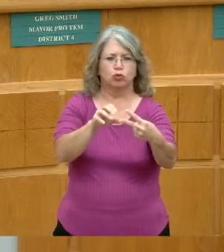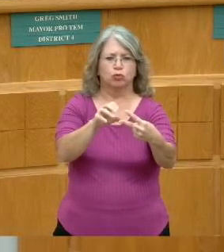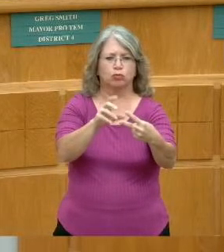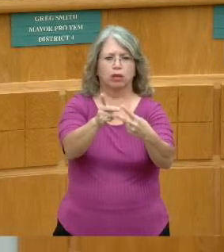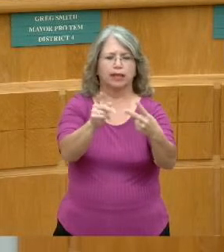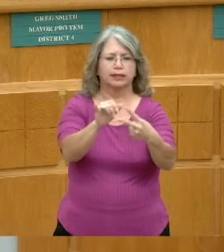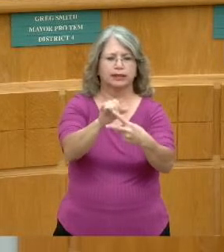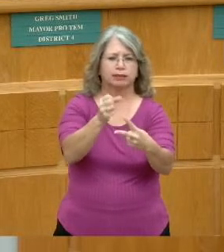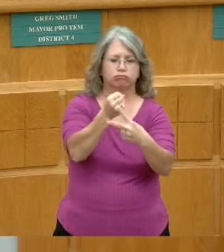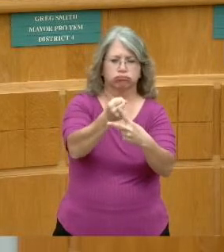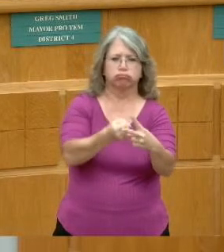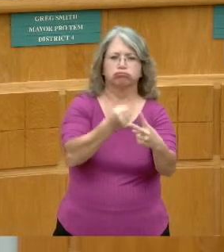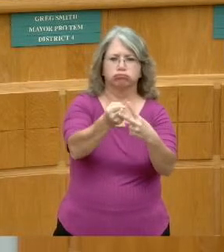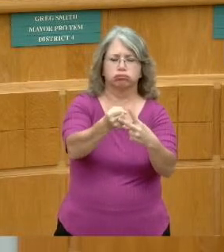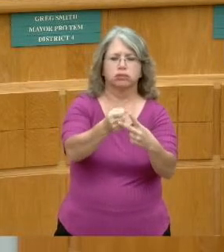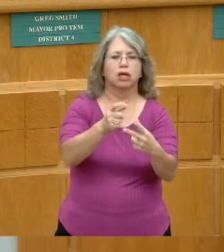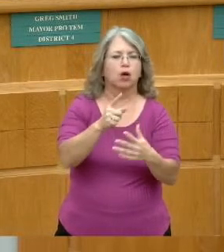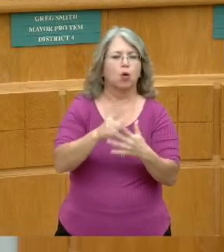like?